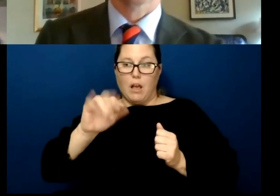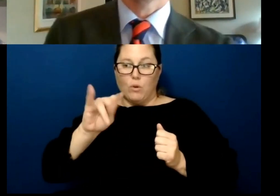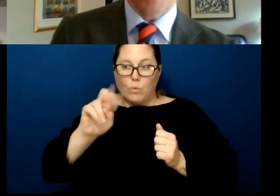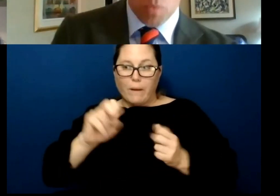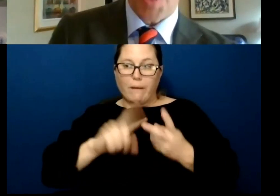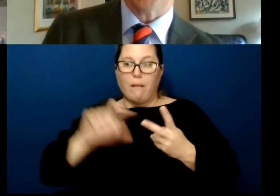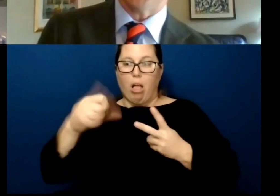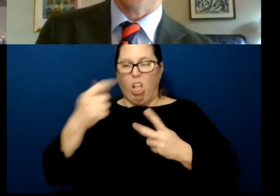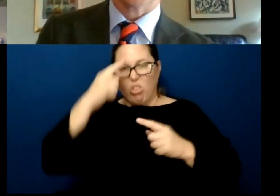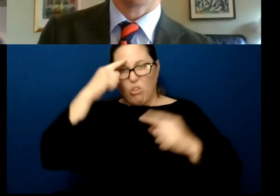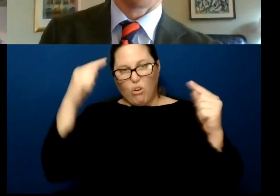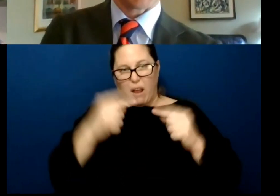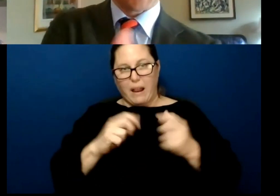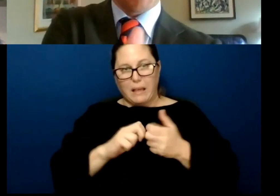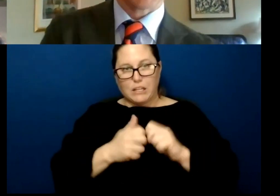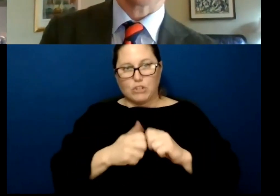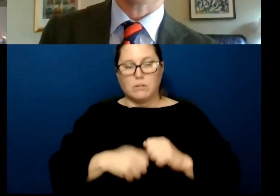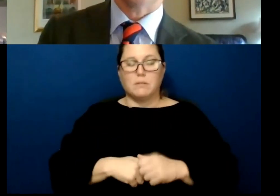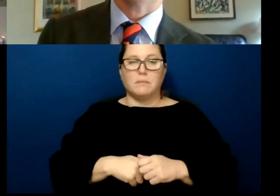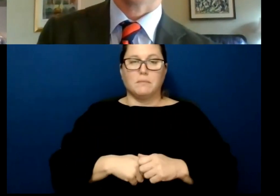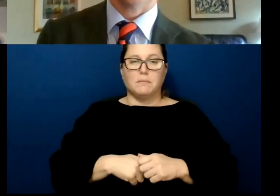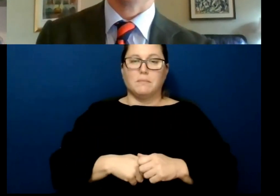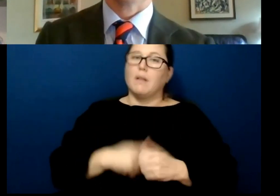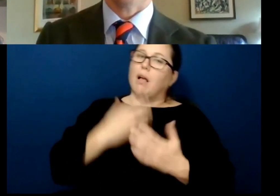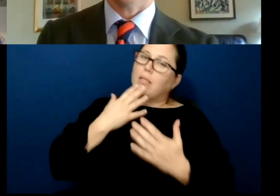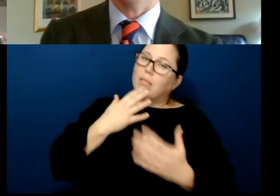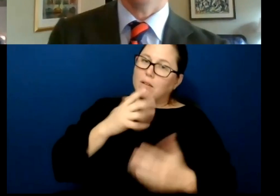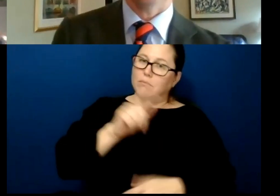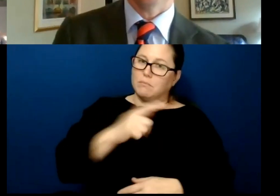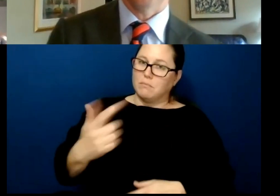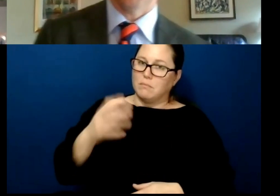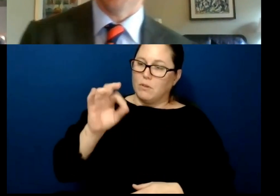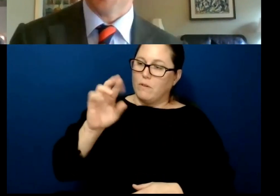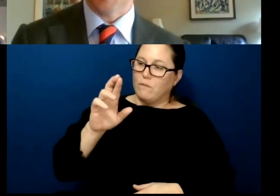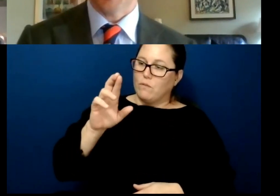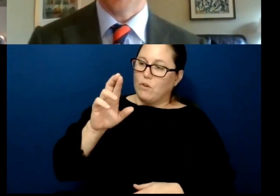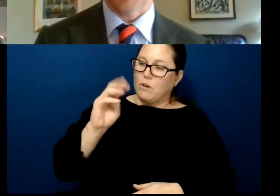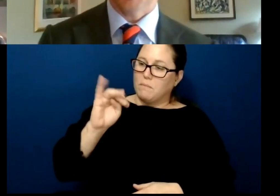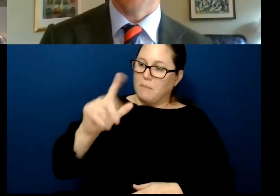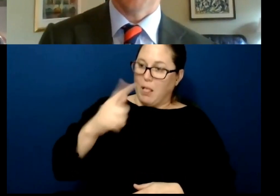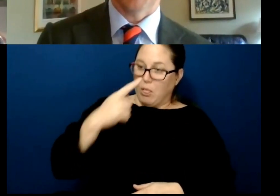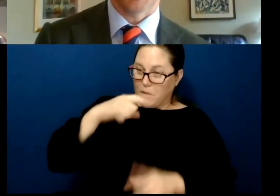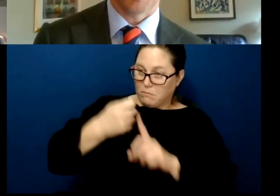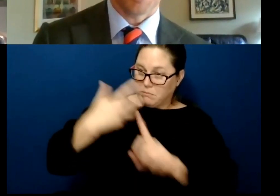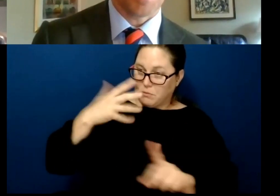conditions. Wonderful. Thank you very much. And Mr. Fermil, go ahead with your background.